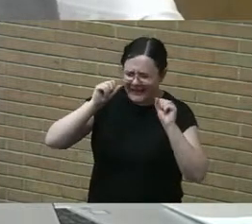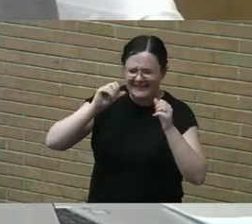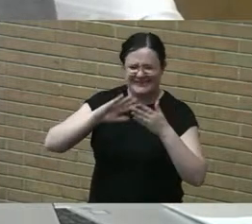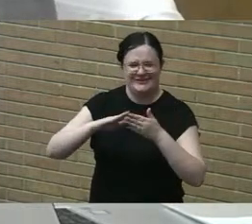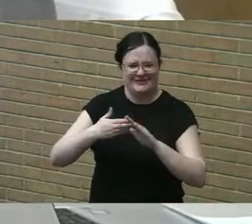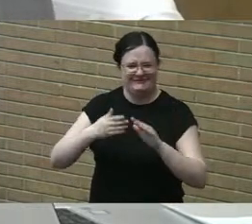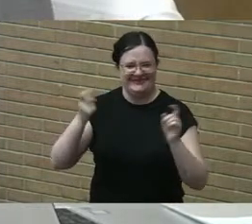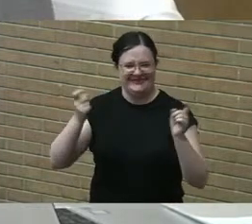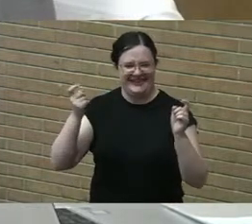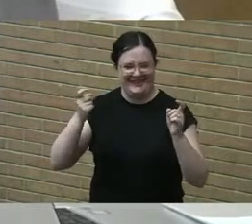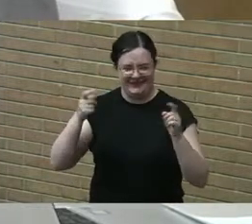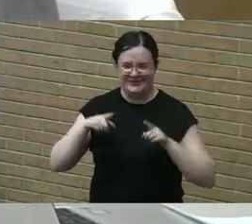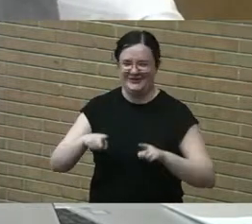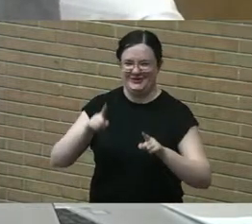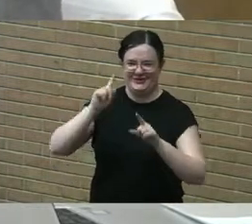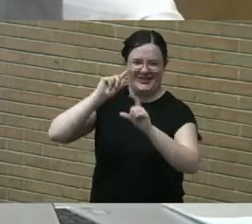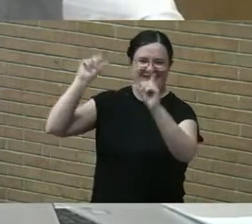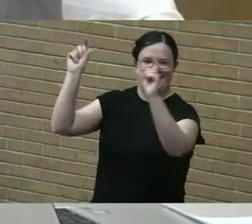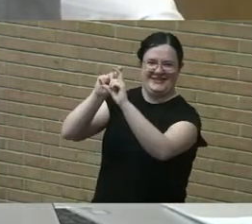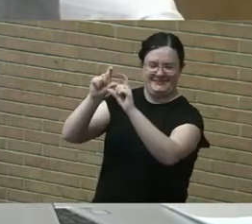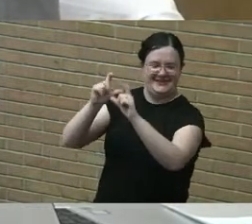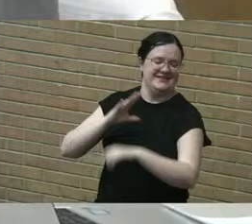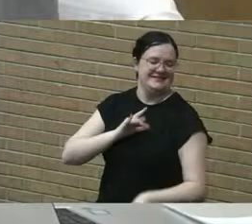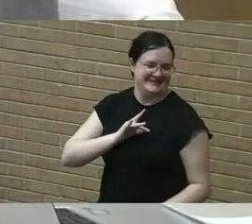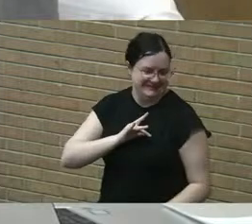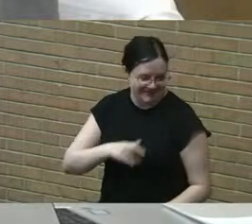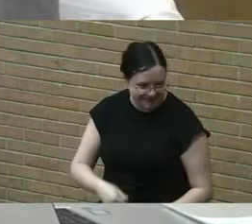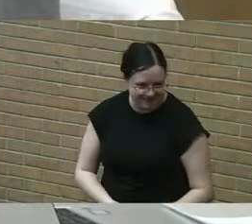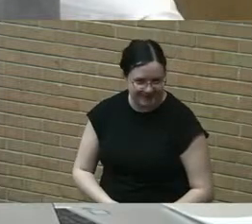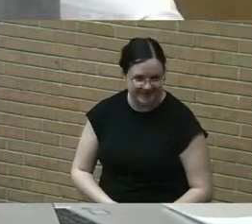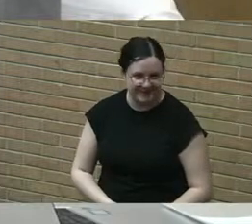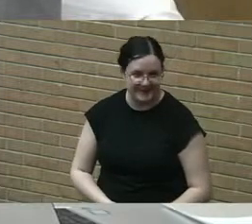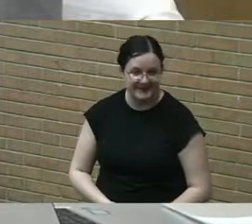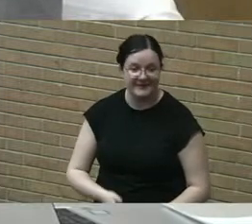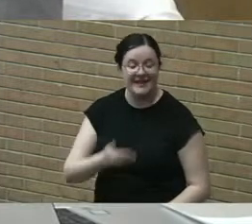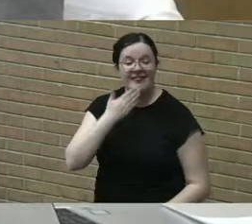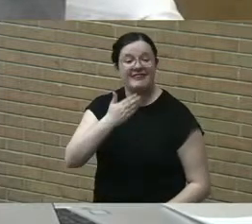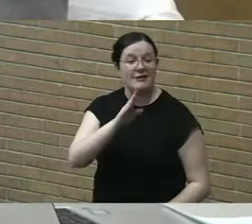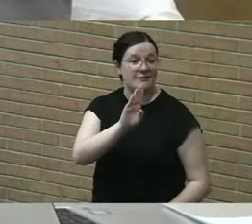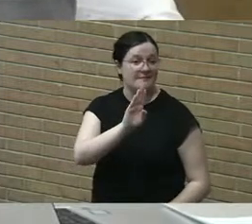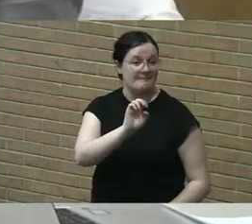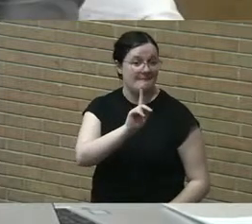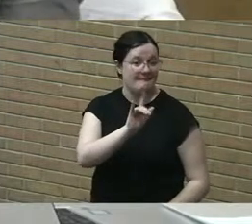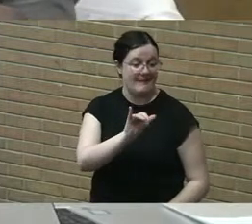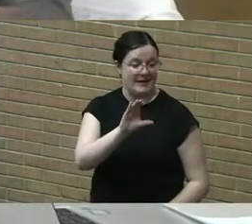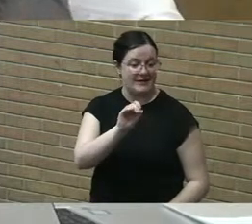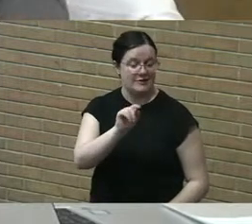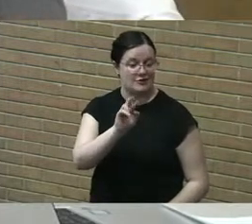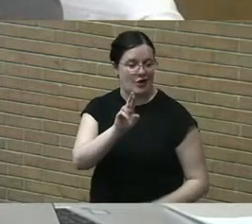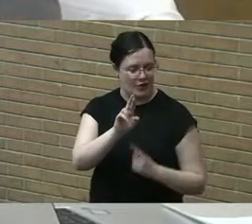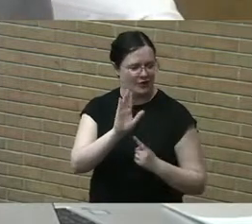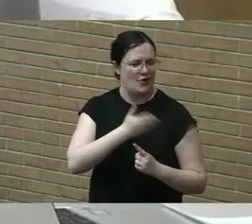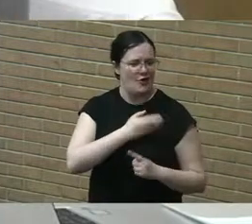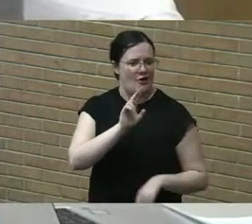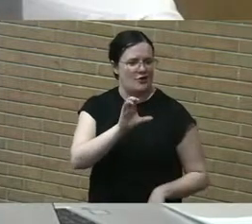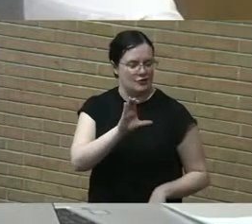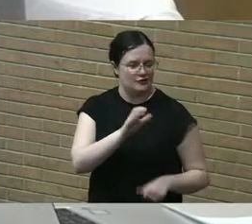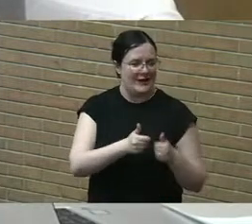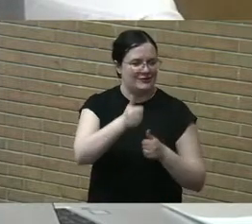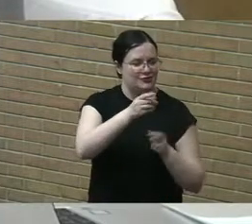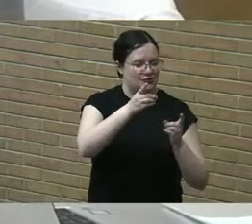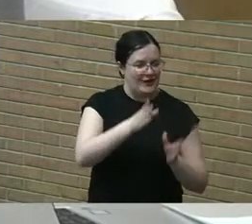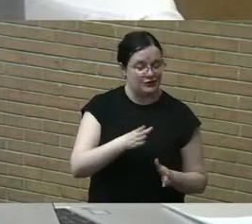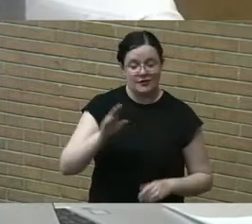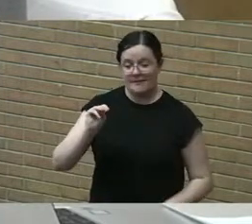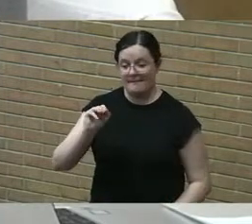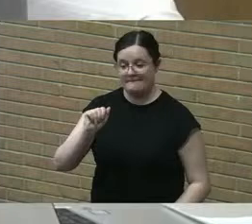was had during the eclipse. Thank you to both Becky Cotter, our Recreation Director, and Matt Beeman, our Park Superintendent,